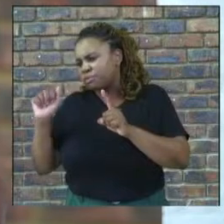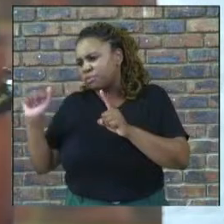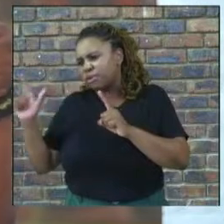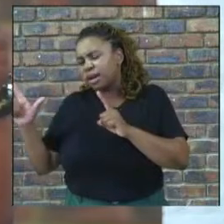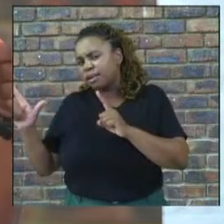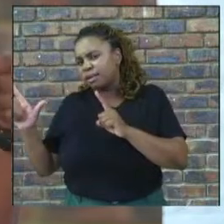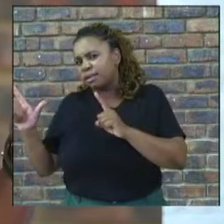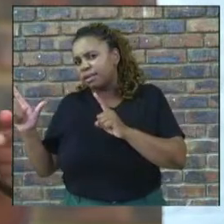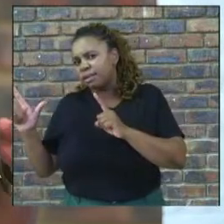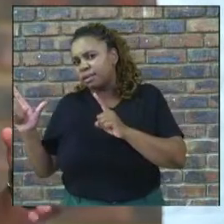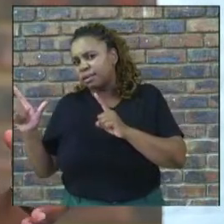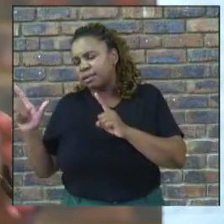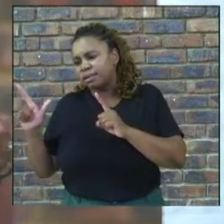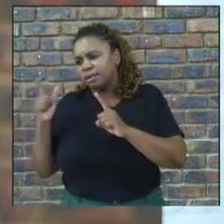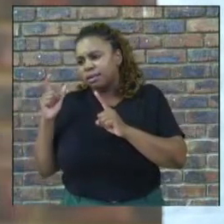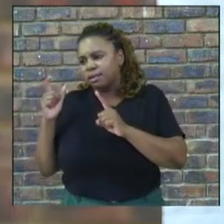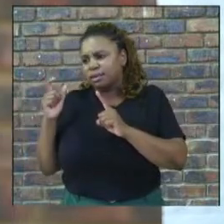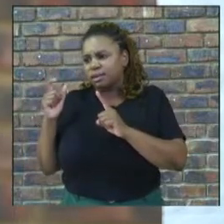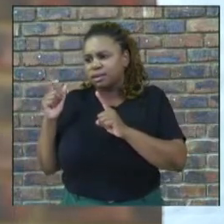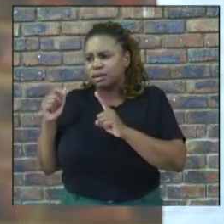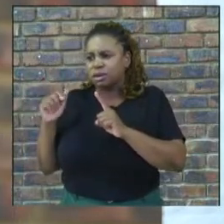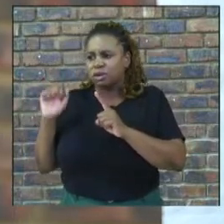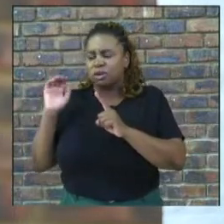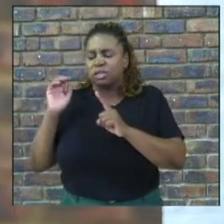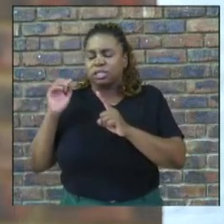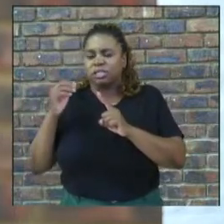We have been knocking, we are not succeeding.